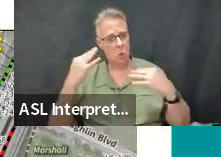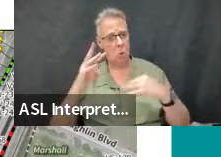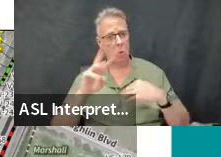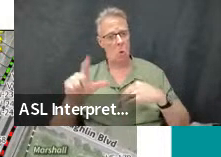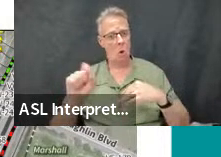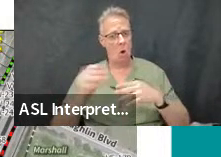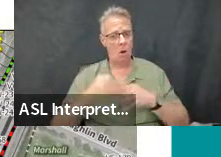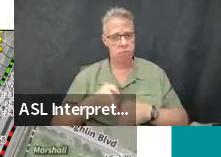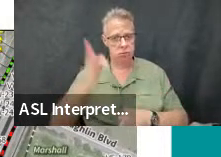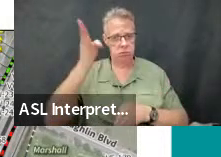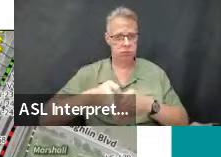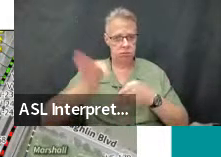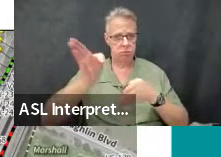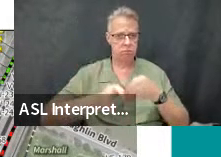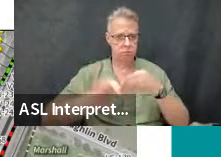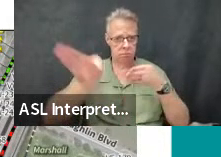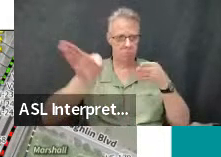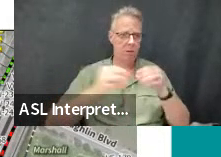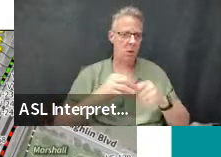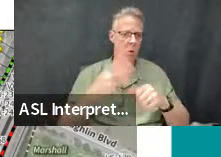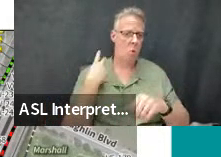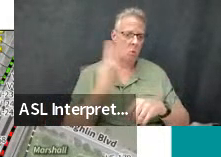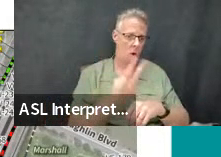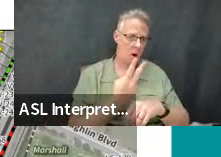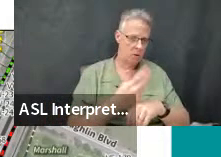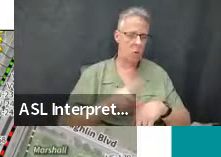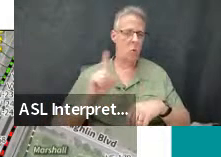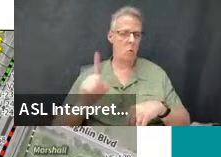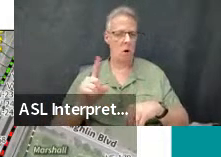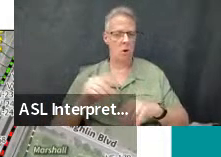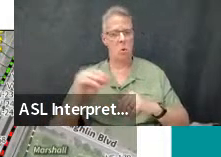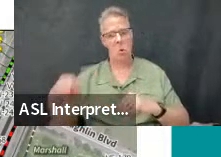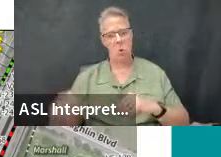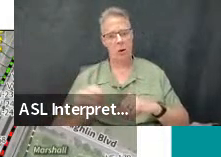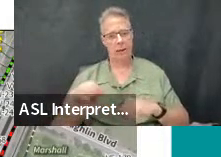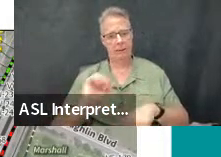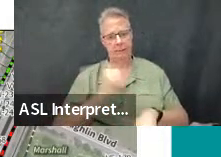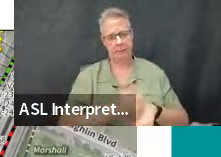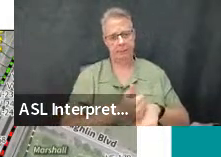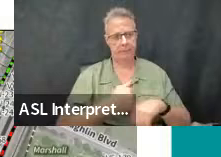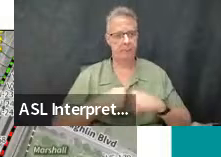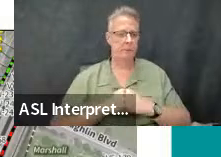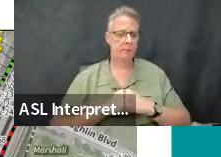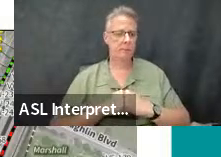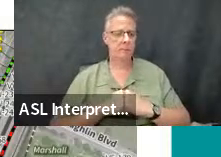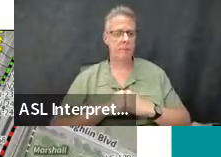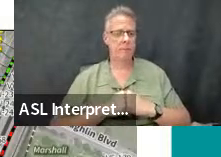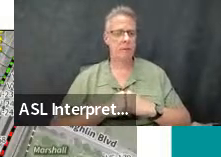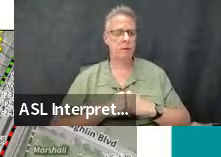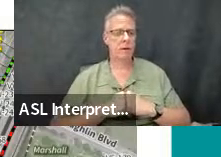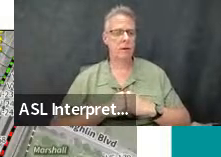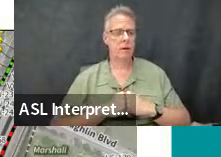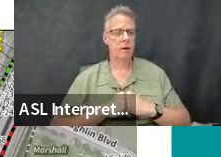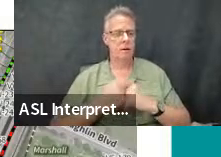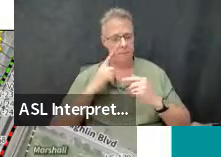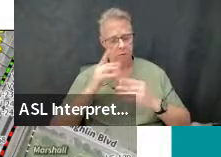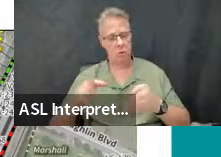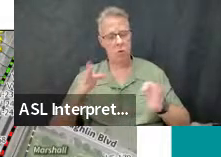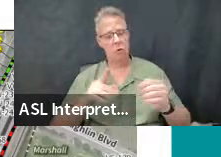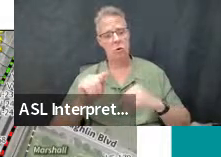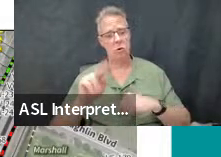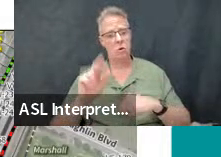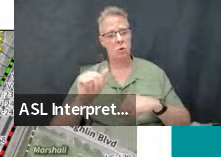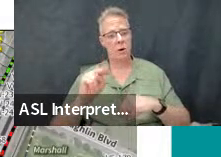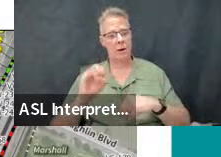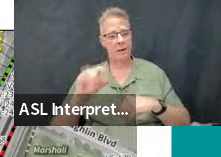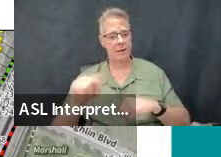walls being looked at in Washington and 1 in Oregon. With respect to transit, and this is